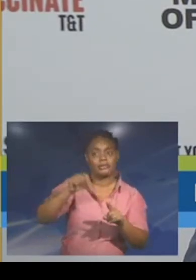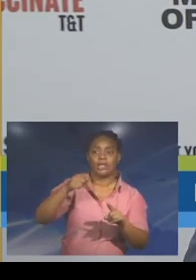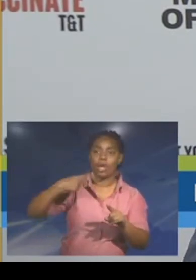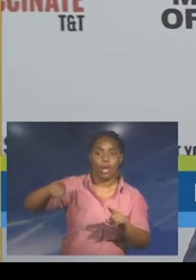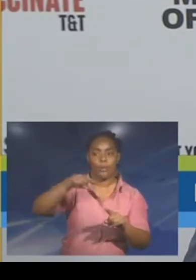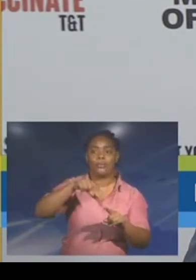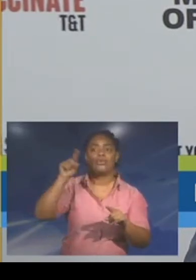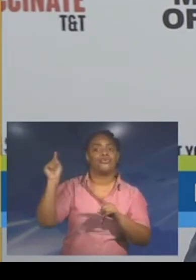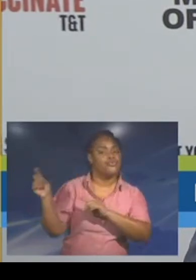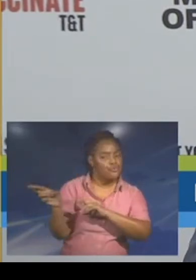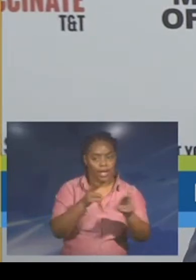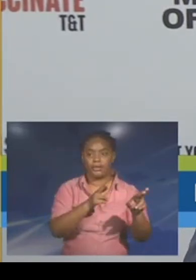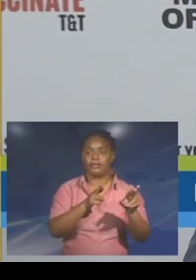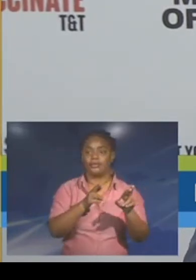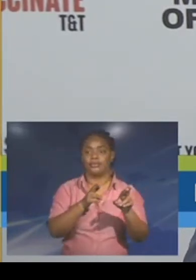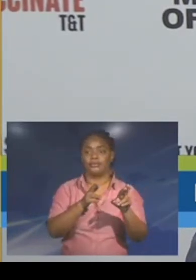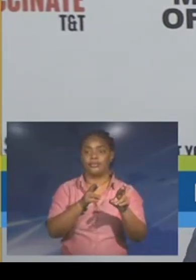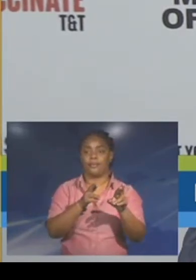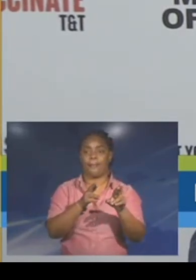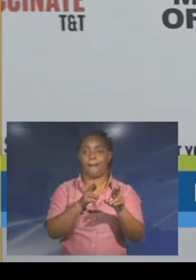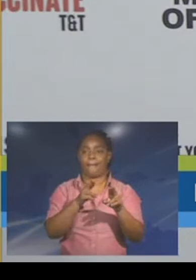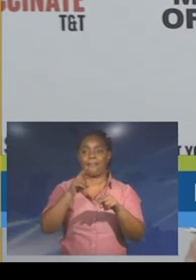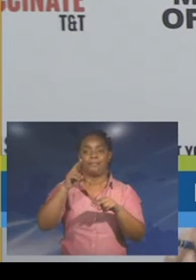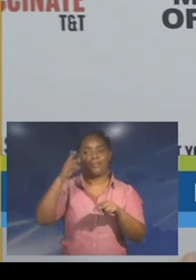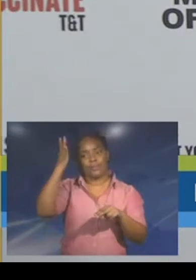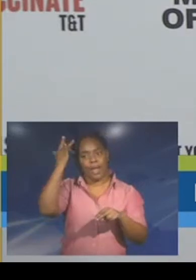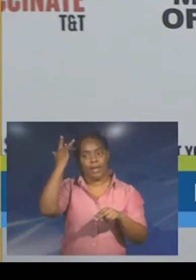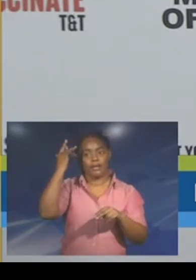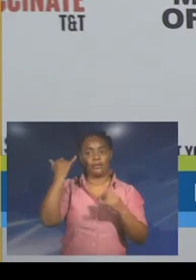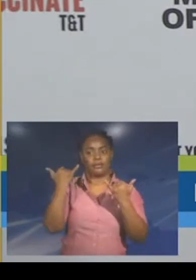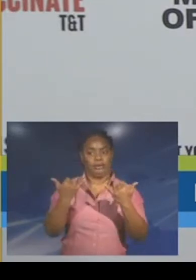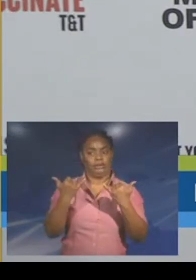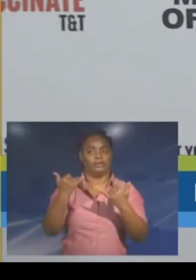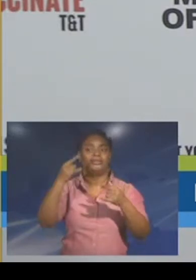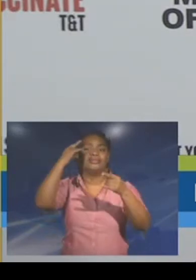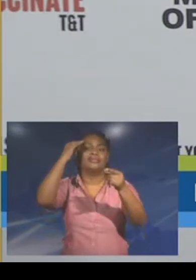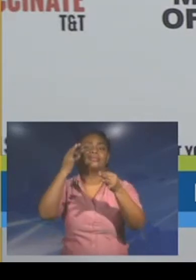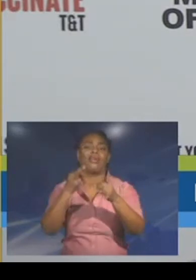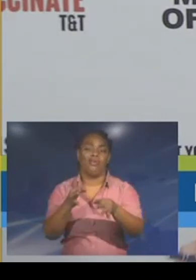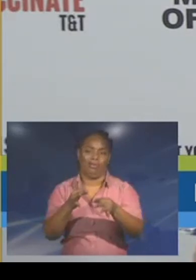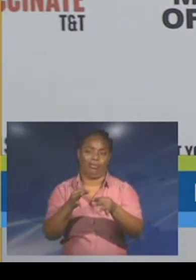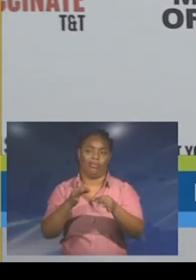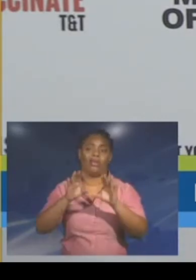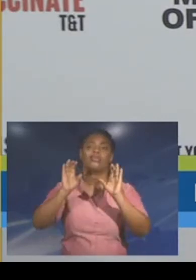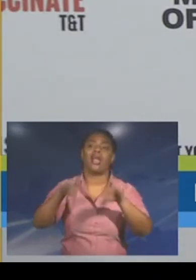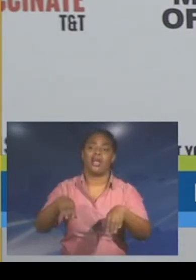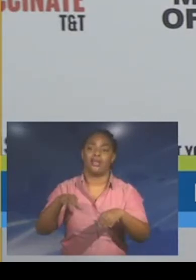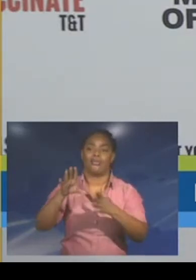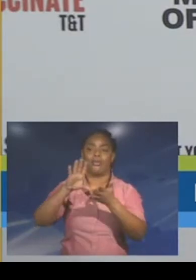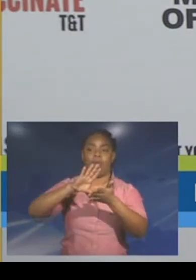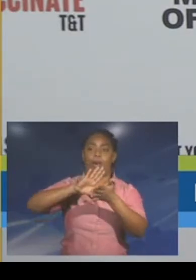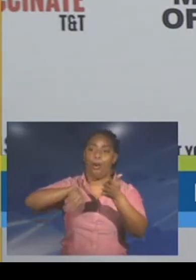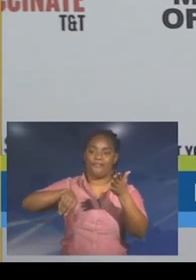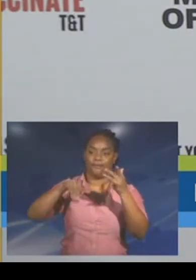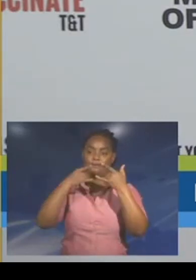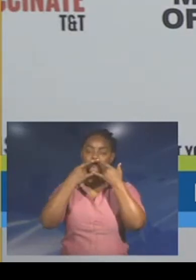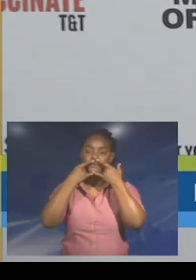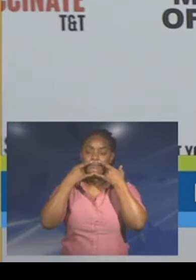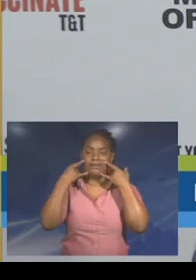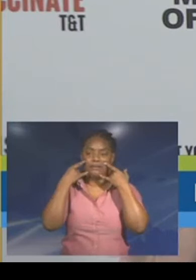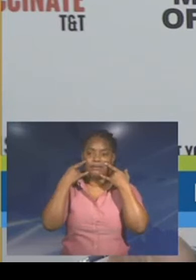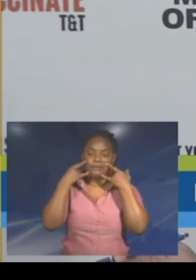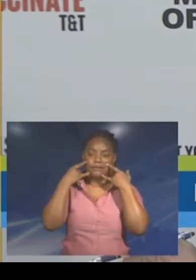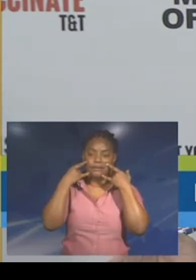time, because we feel that if we get any spike in cases, that the healthcare system